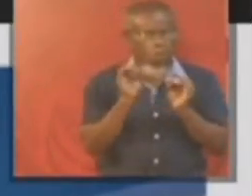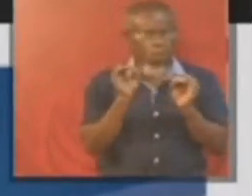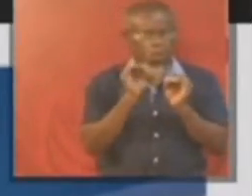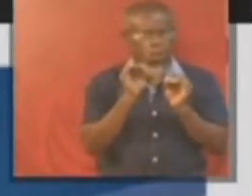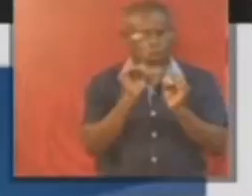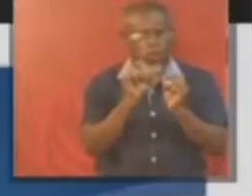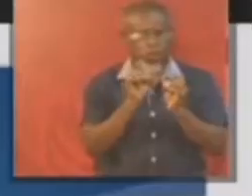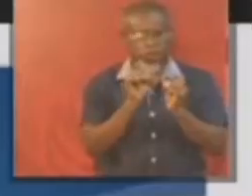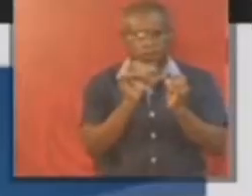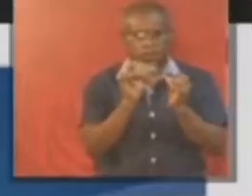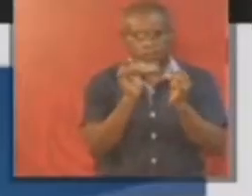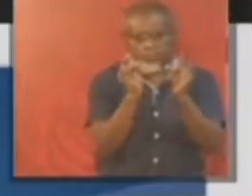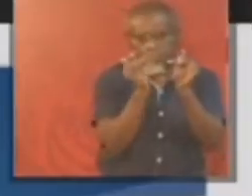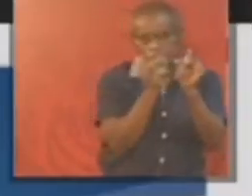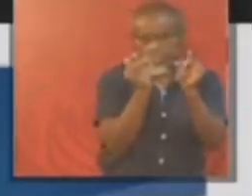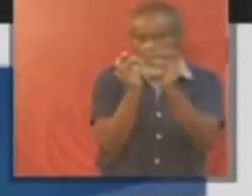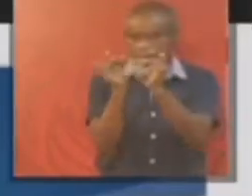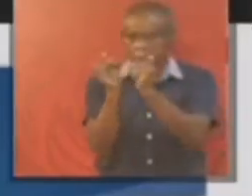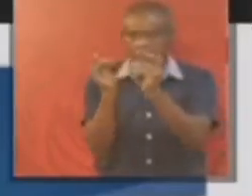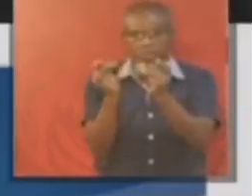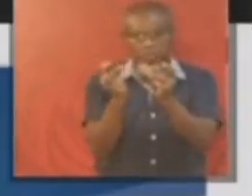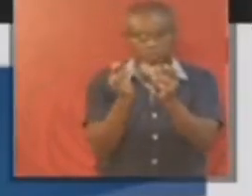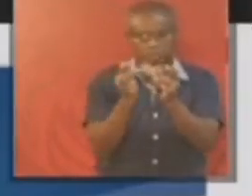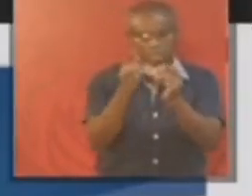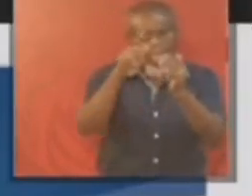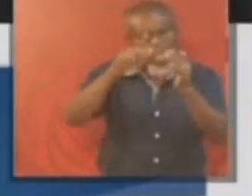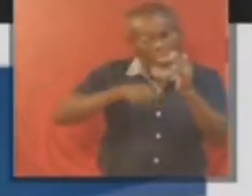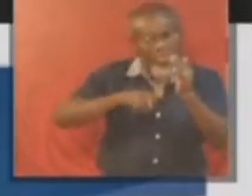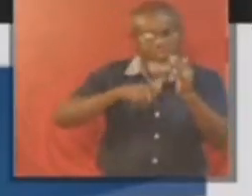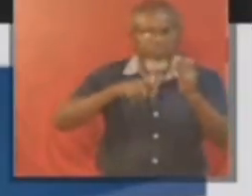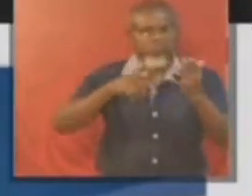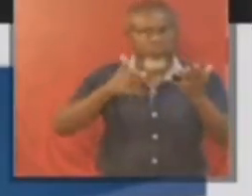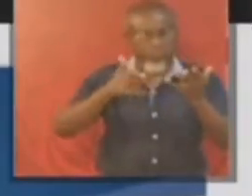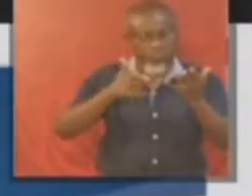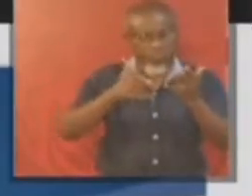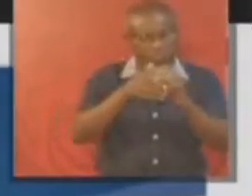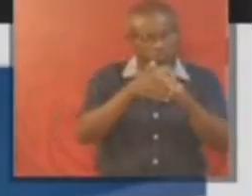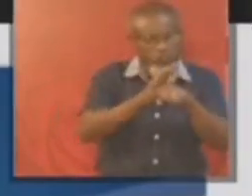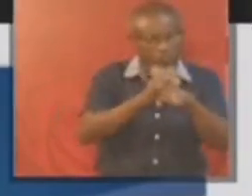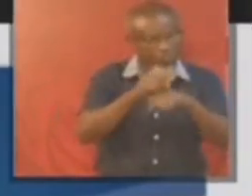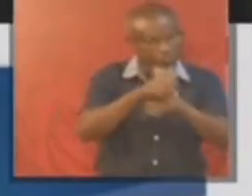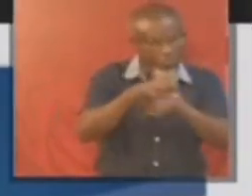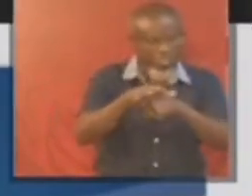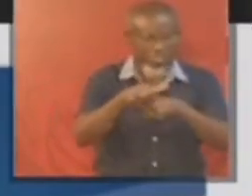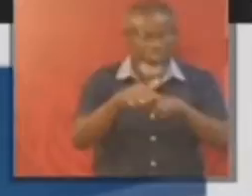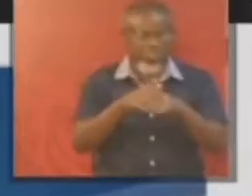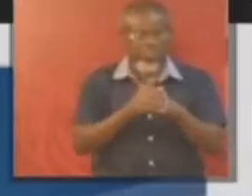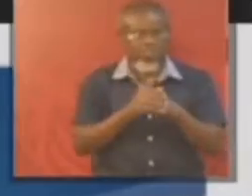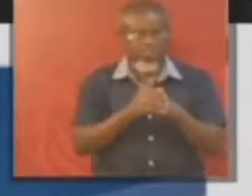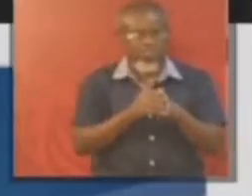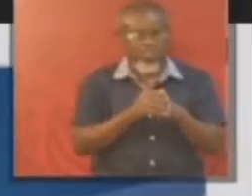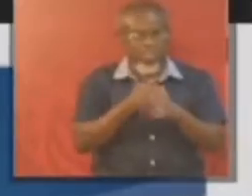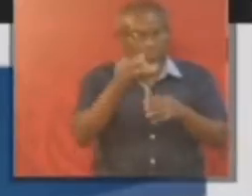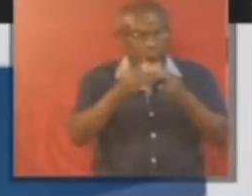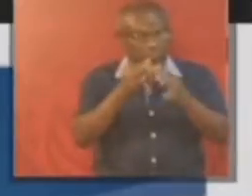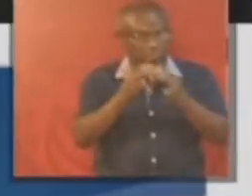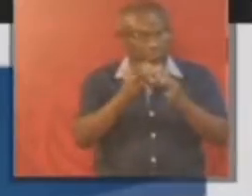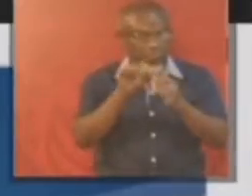use of public transport, less transportation time and costs, less time away from work for work in